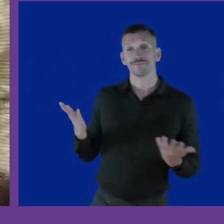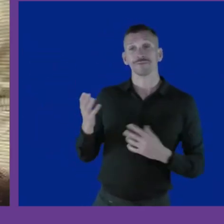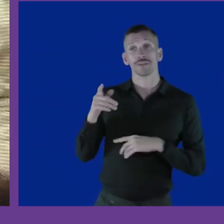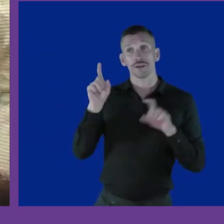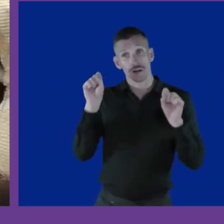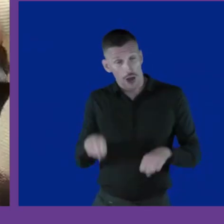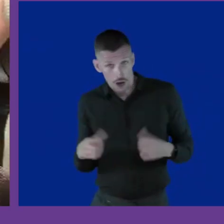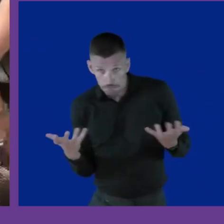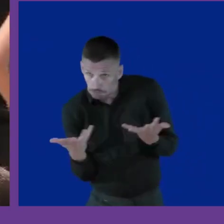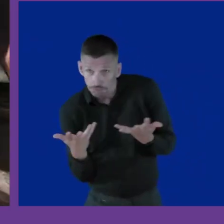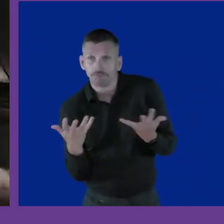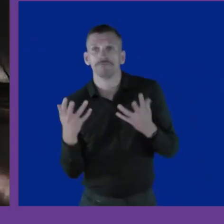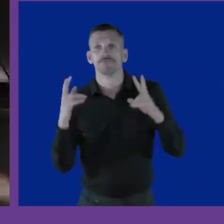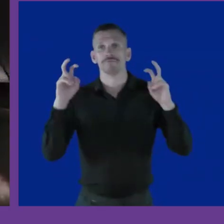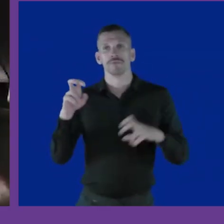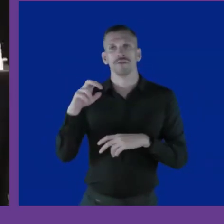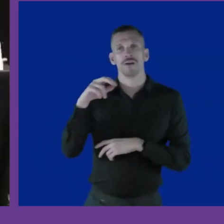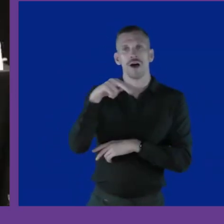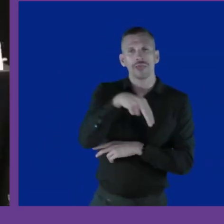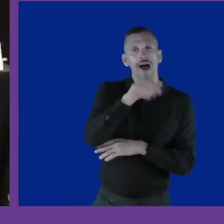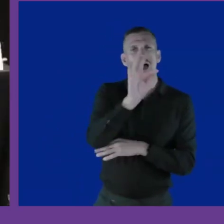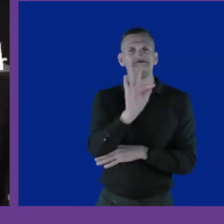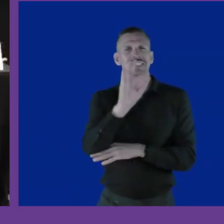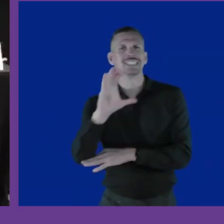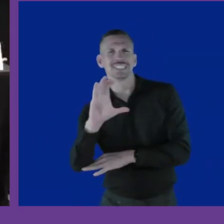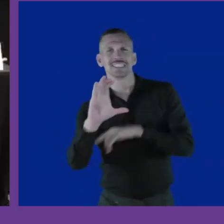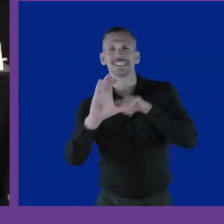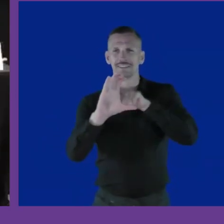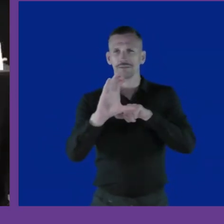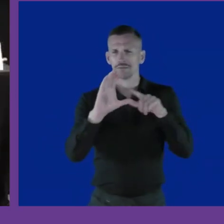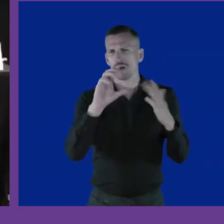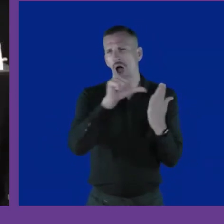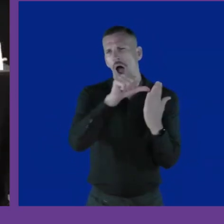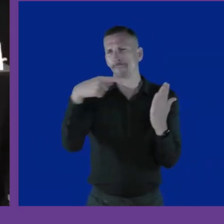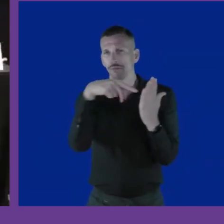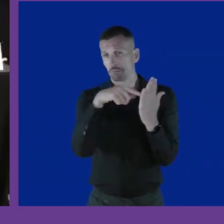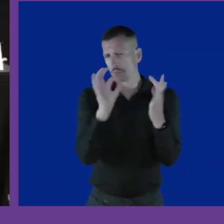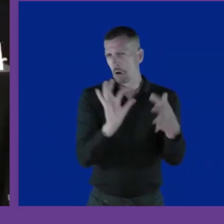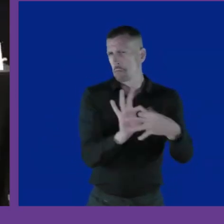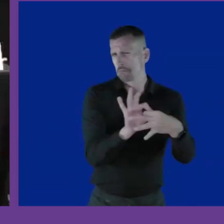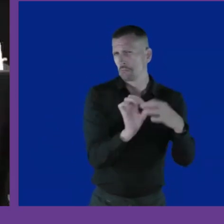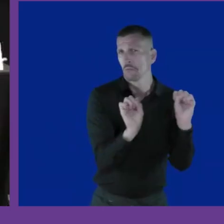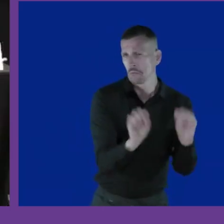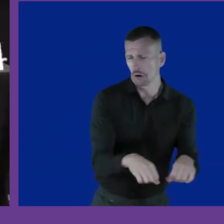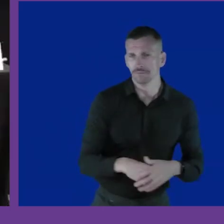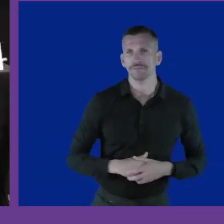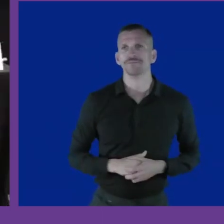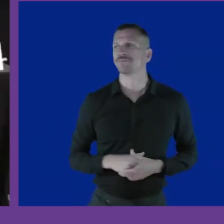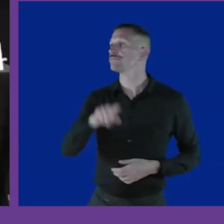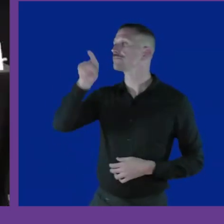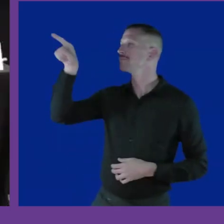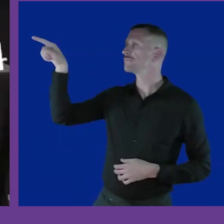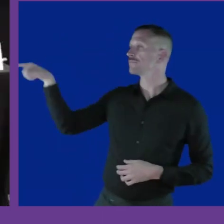well as a communication means. Yeah, and I can I have a diabetes